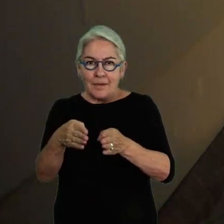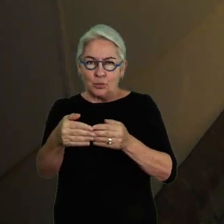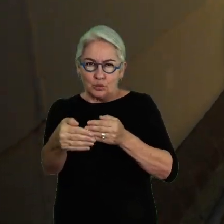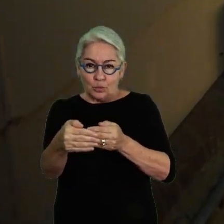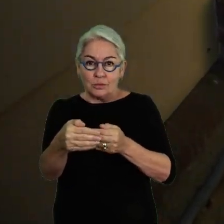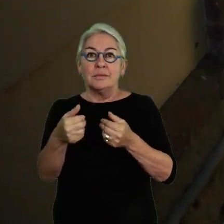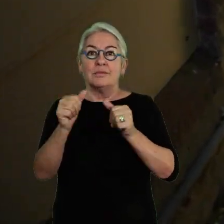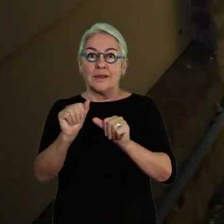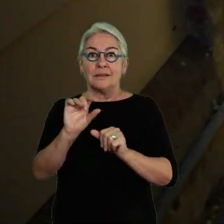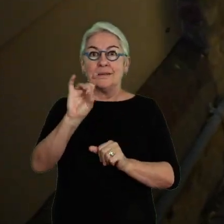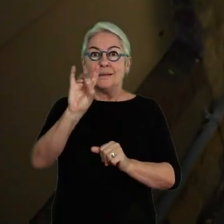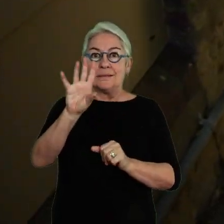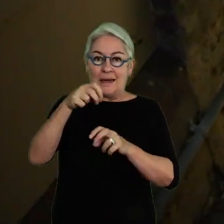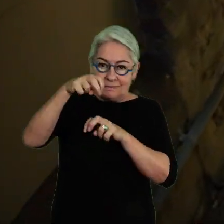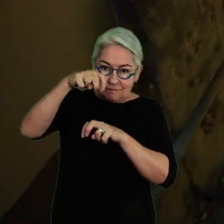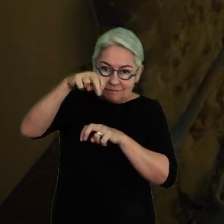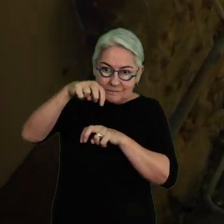garden.